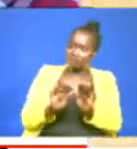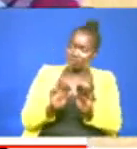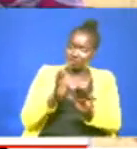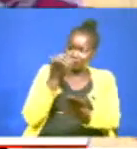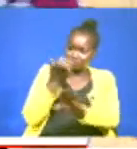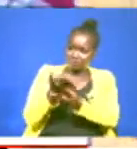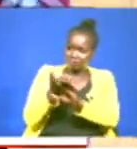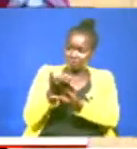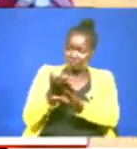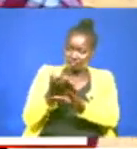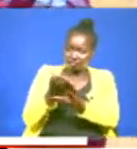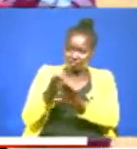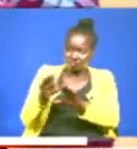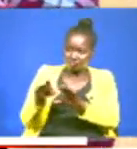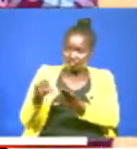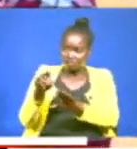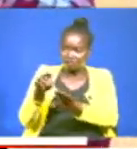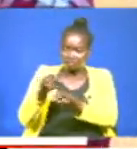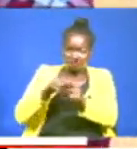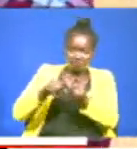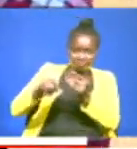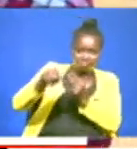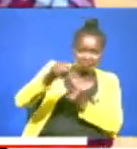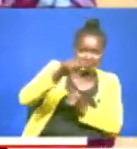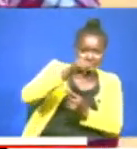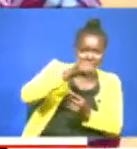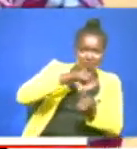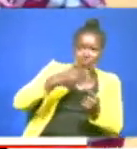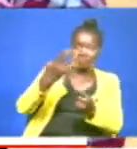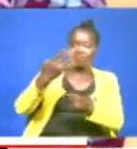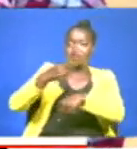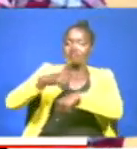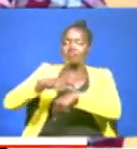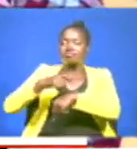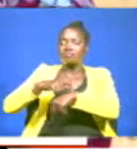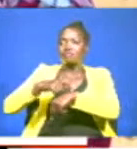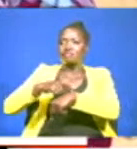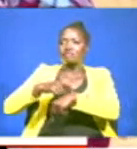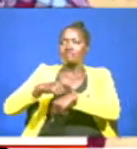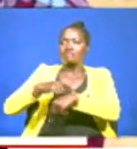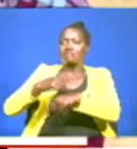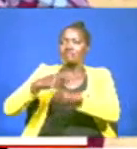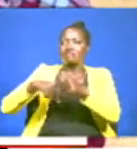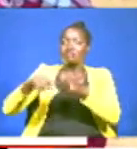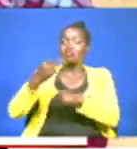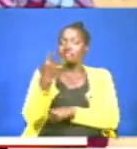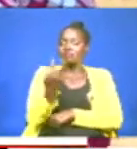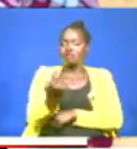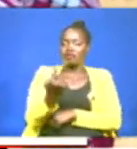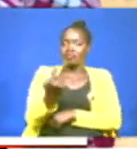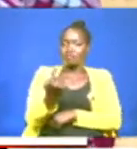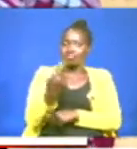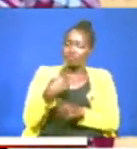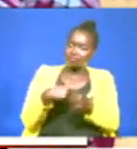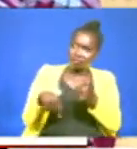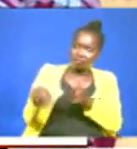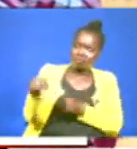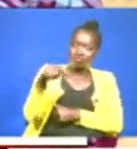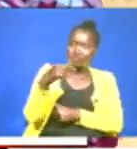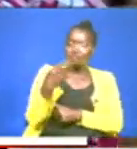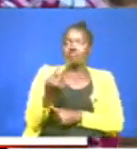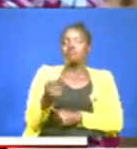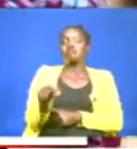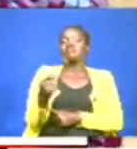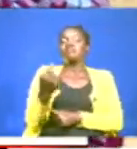Akifata mawe anakuja kuzunguka mara nne. Kuzunguka mara moja naweka moja. Ya pili naweka moja